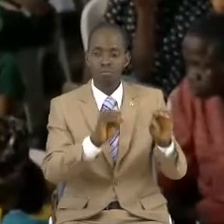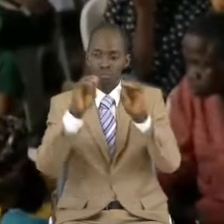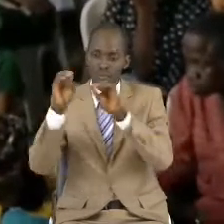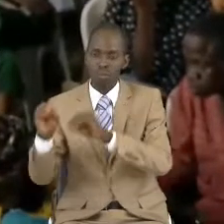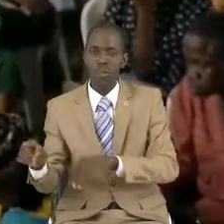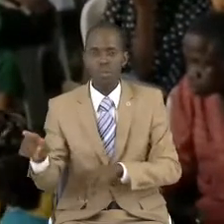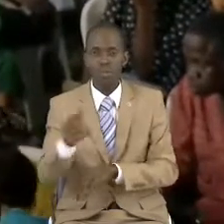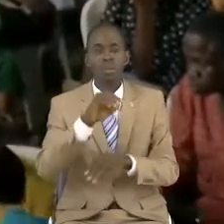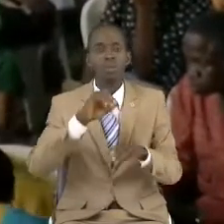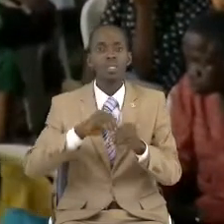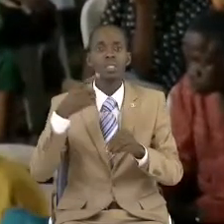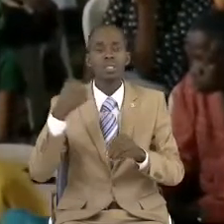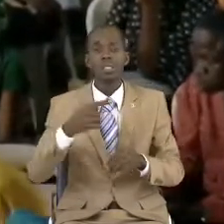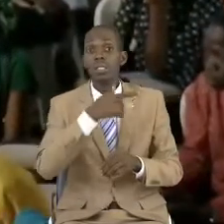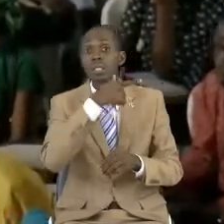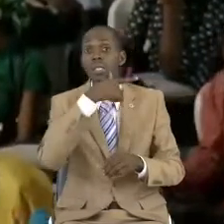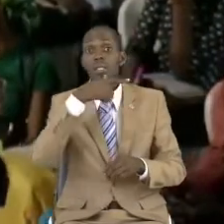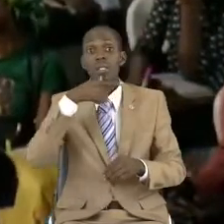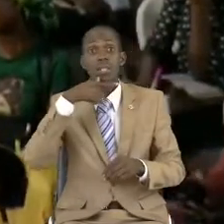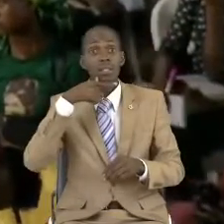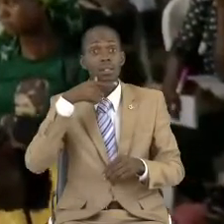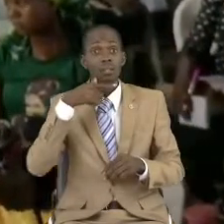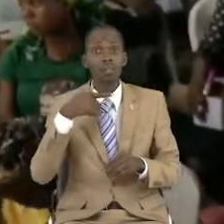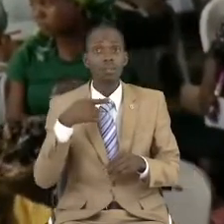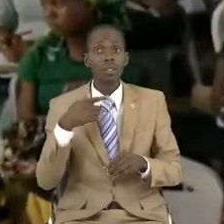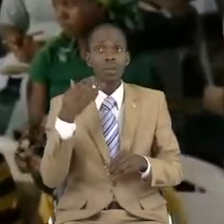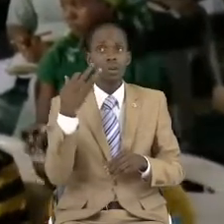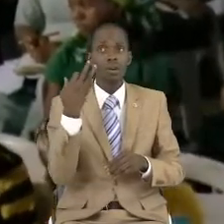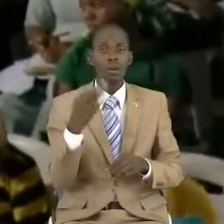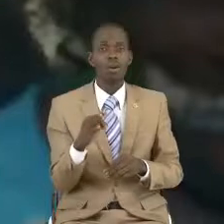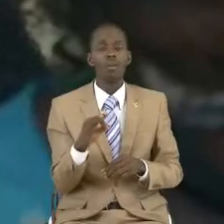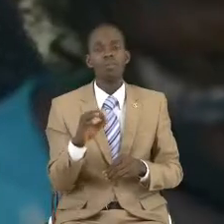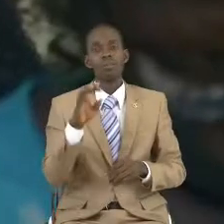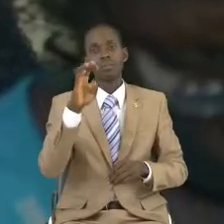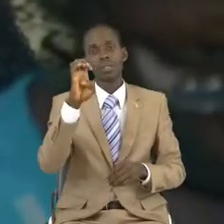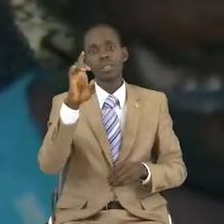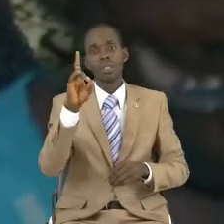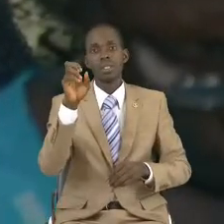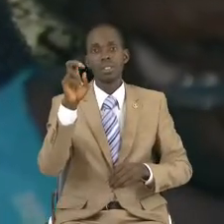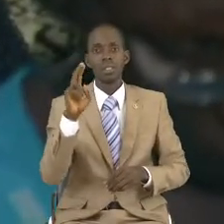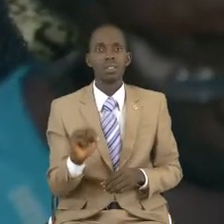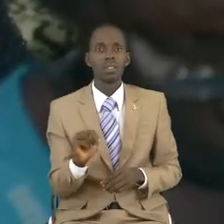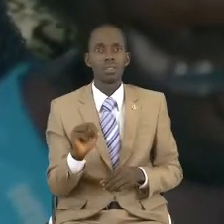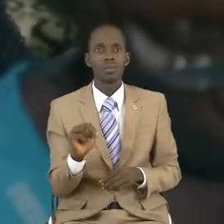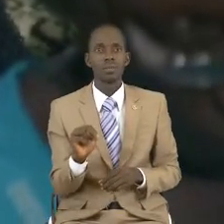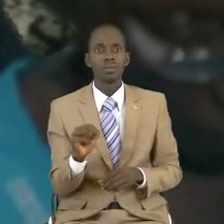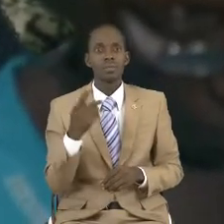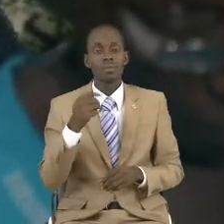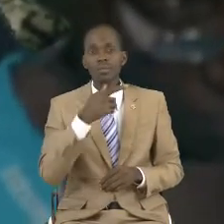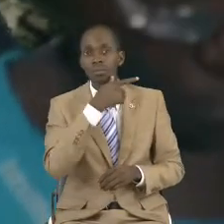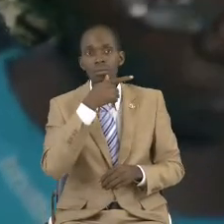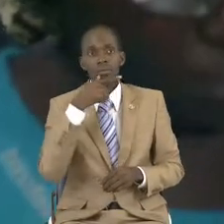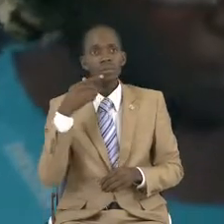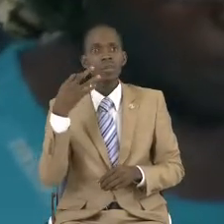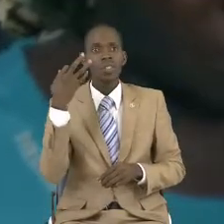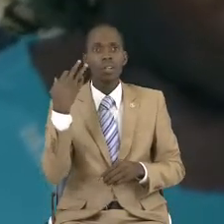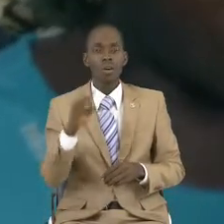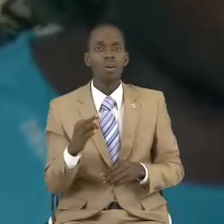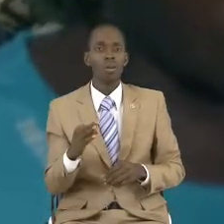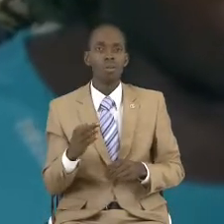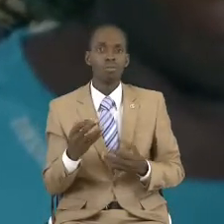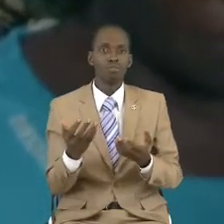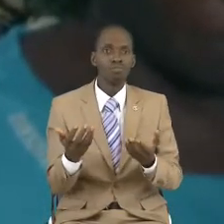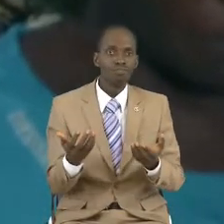guardian of hidden the guardian of pleasure the guardian